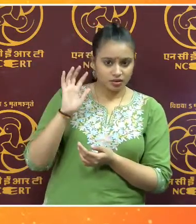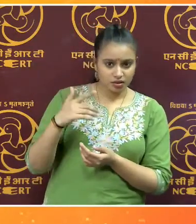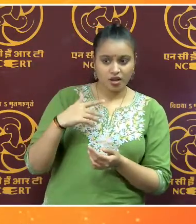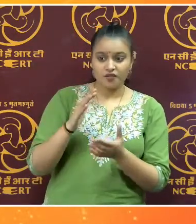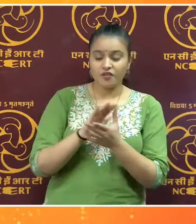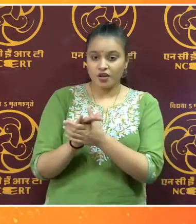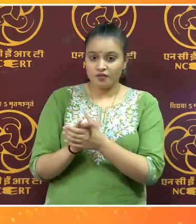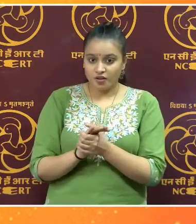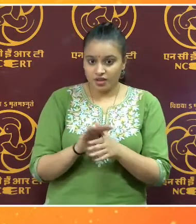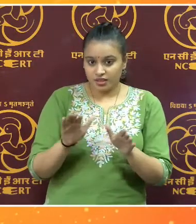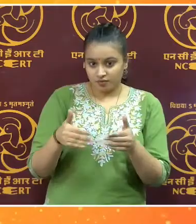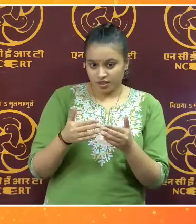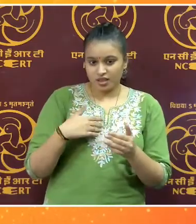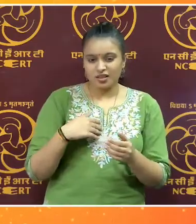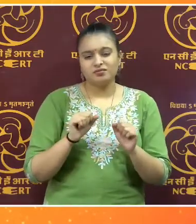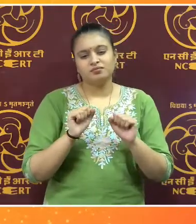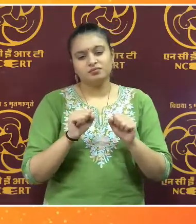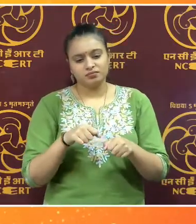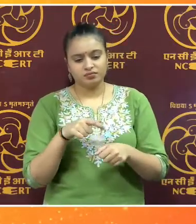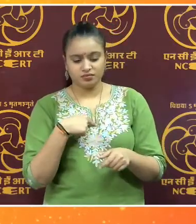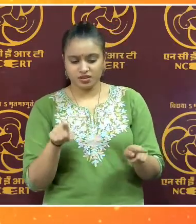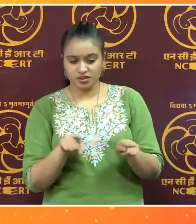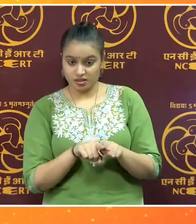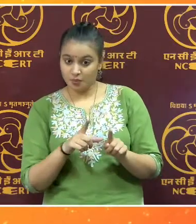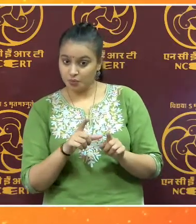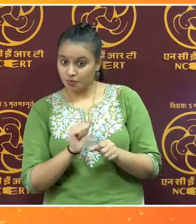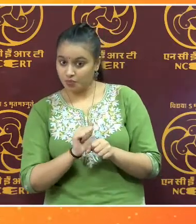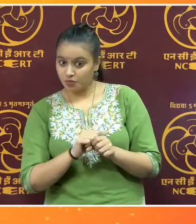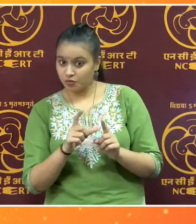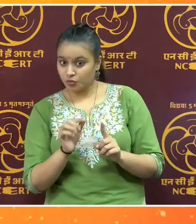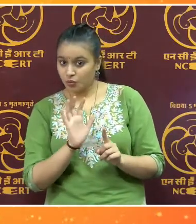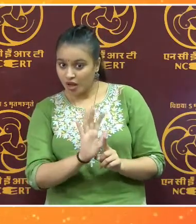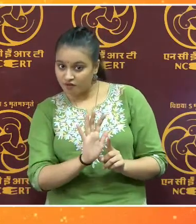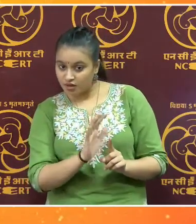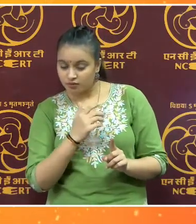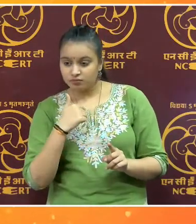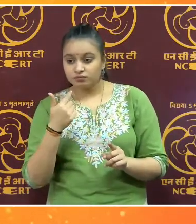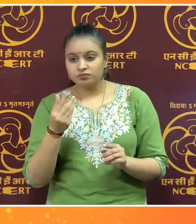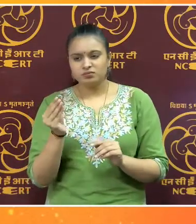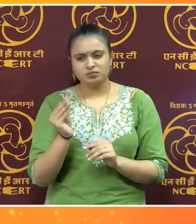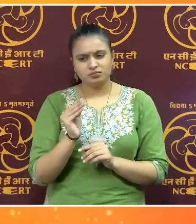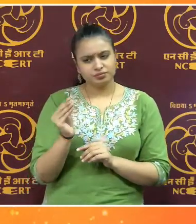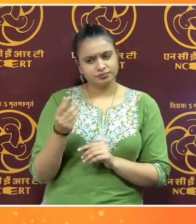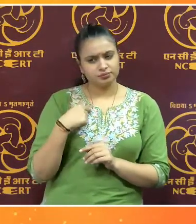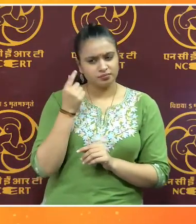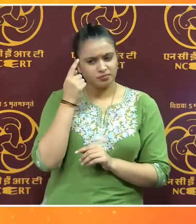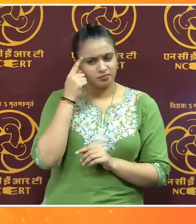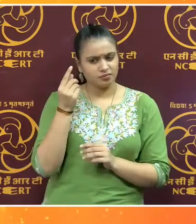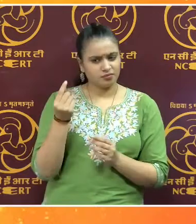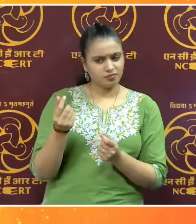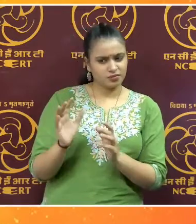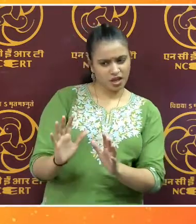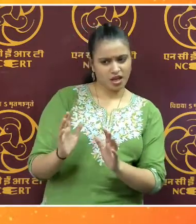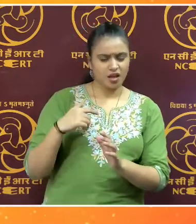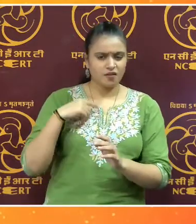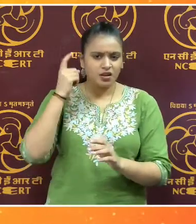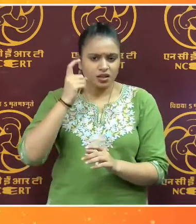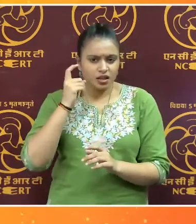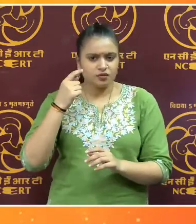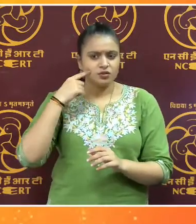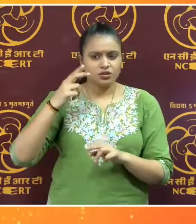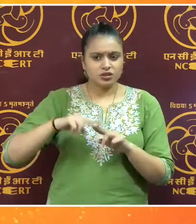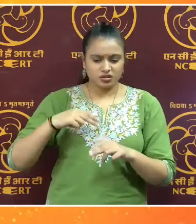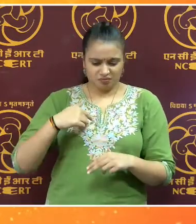friends. Oh, so do you. It put me off for a moment what you just said, sir, because I am very